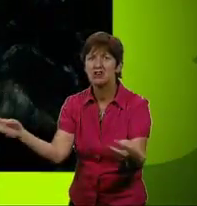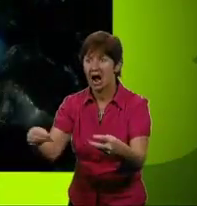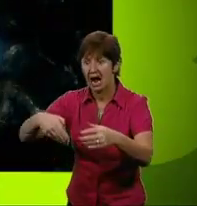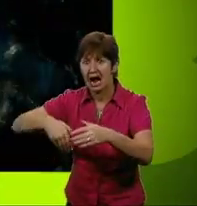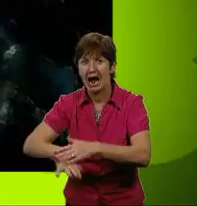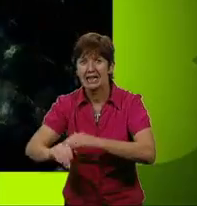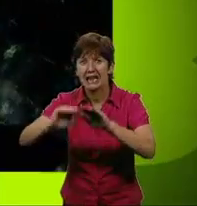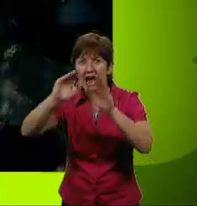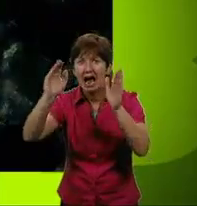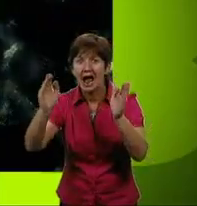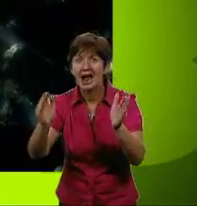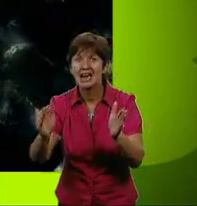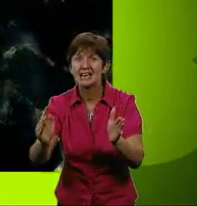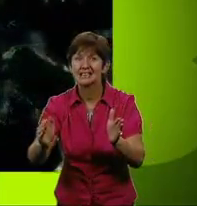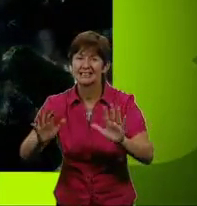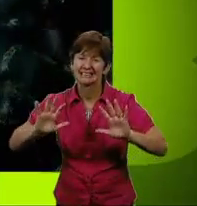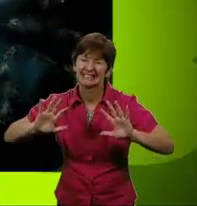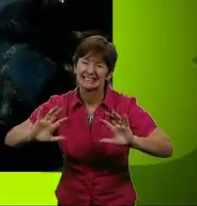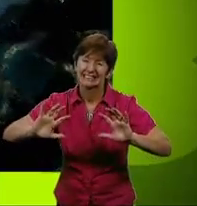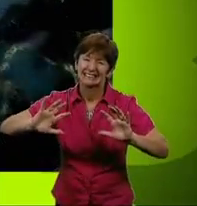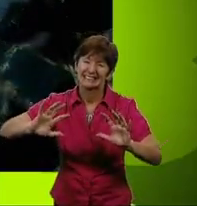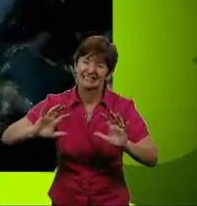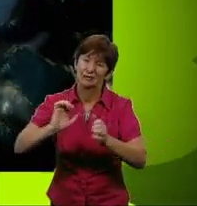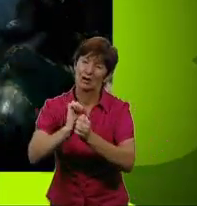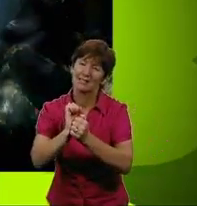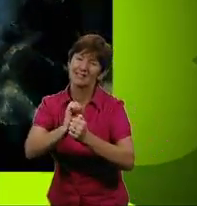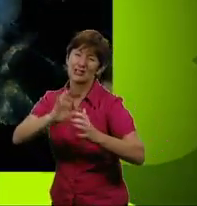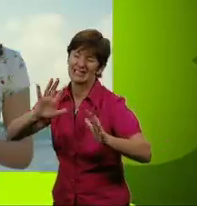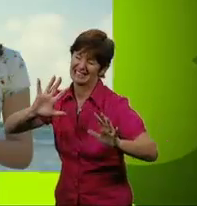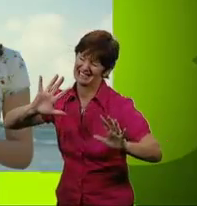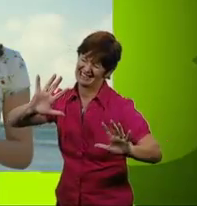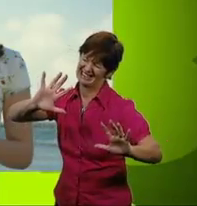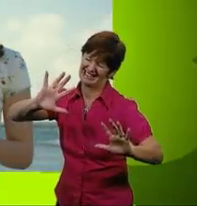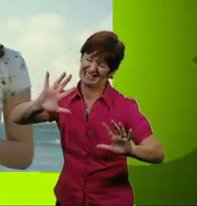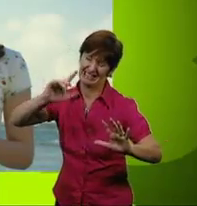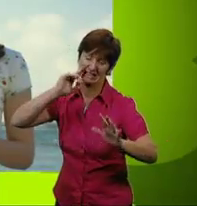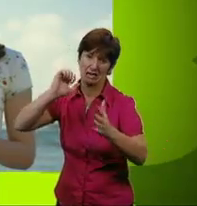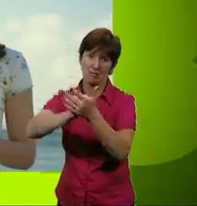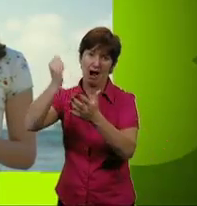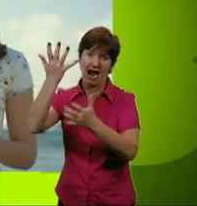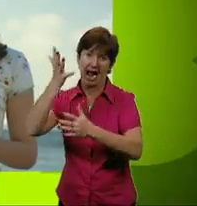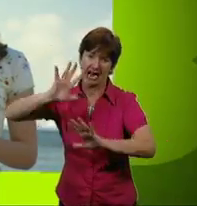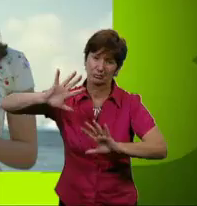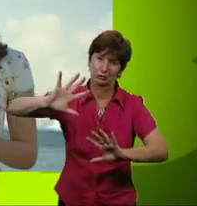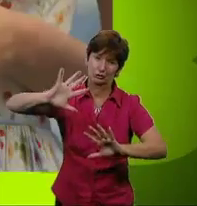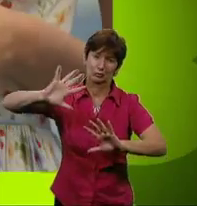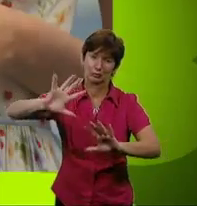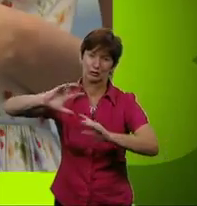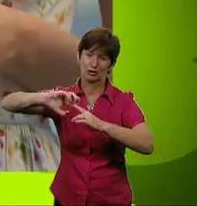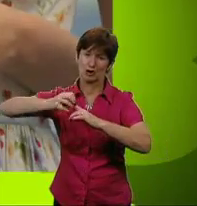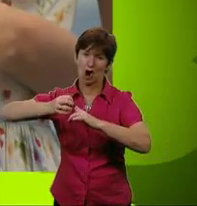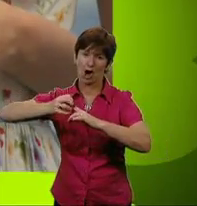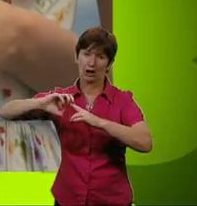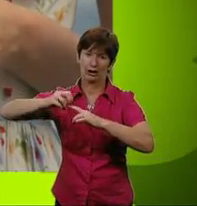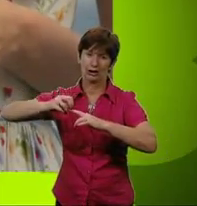himself, his print was embedded in the rock. The sea wore away the rock, but the mark